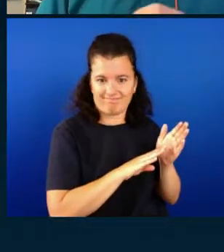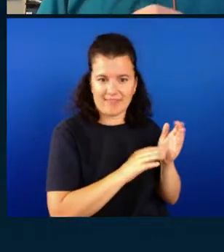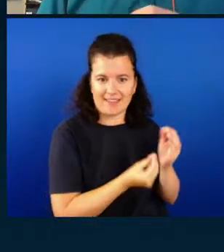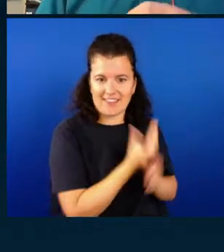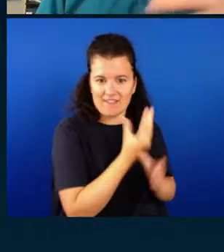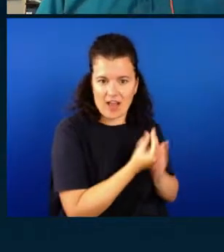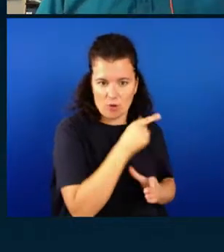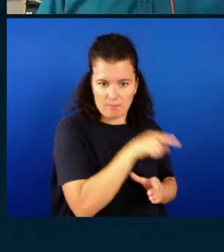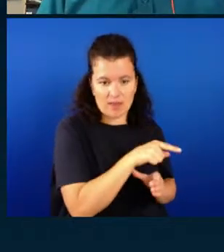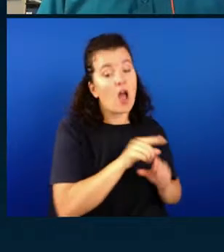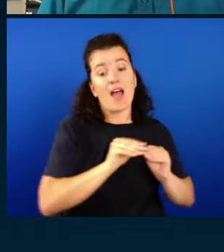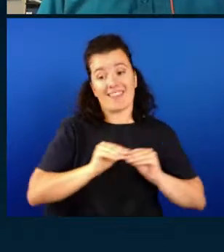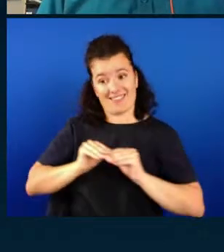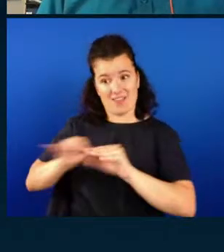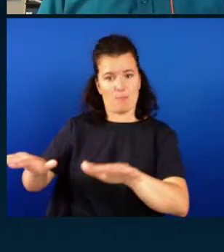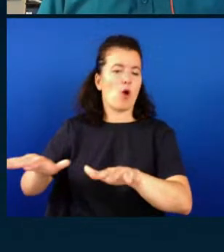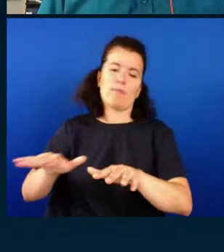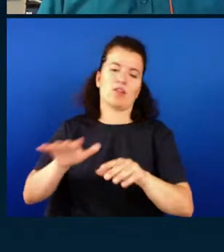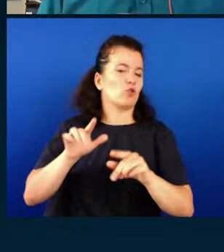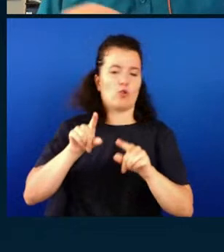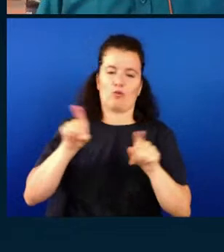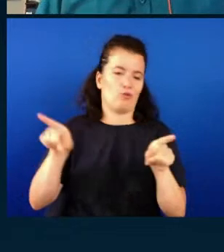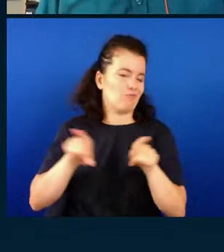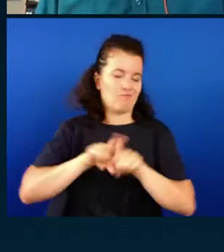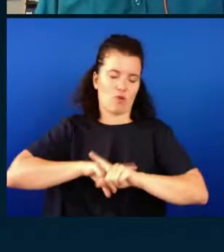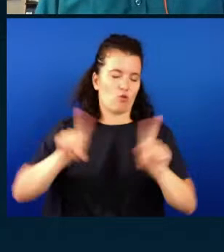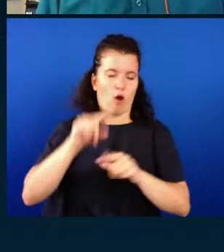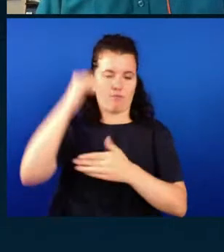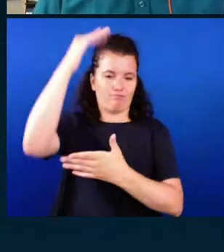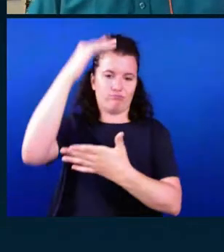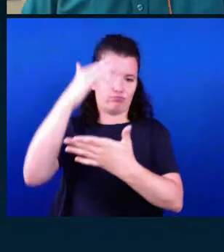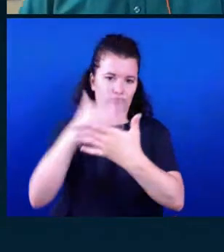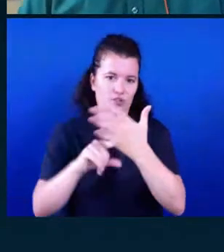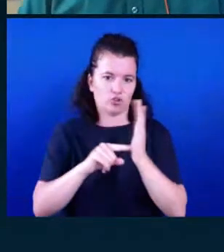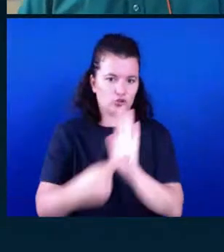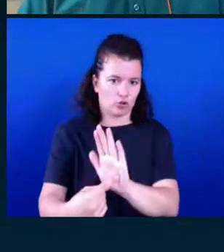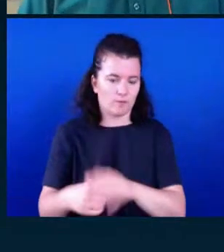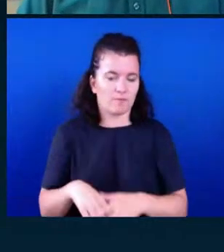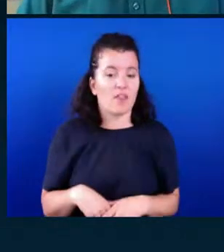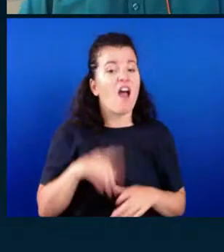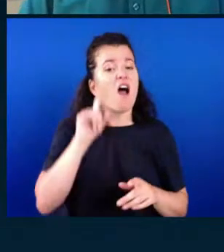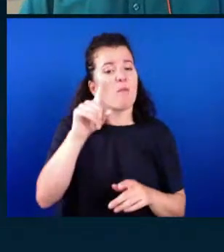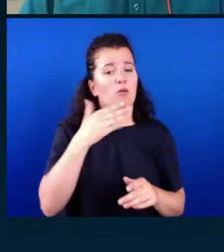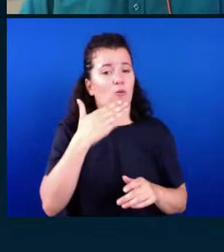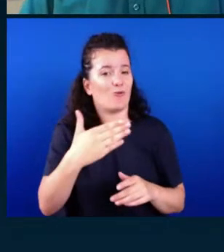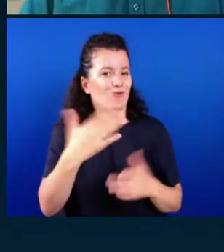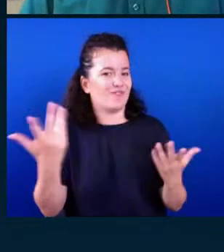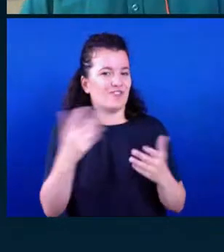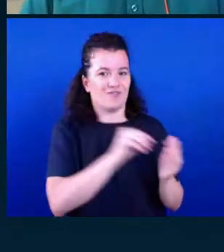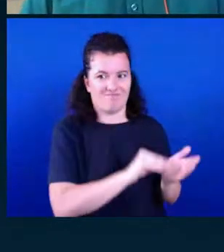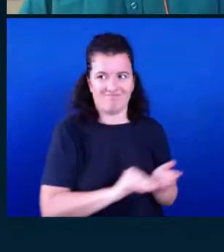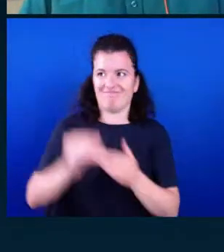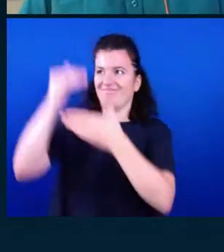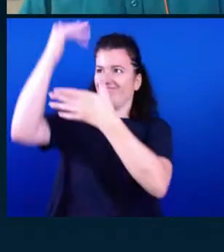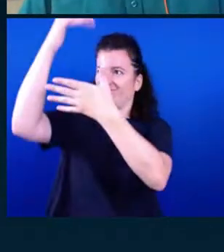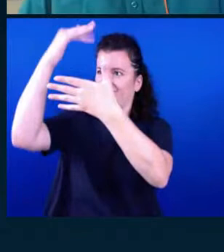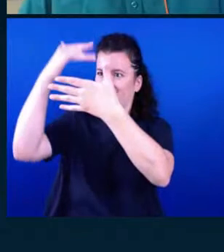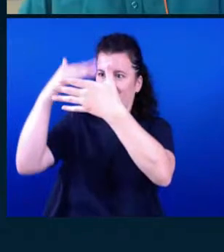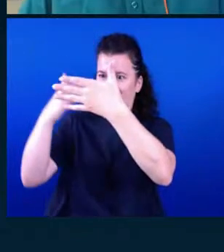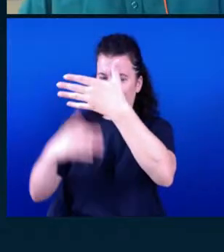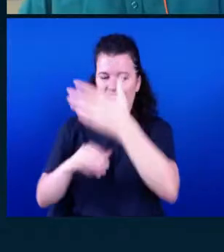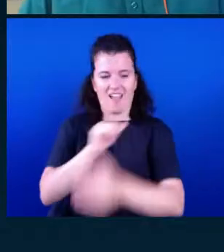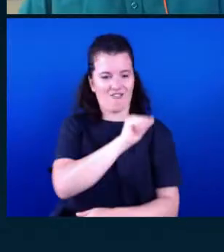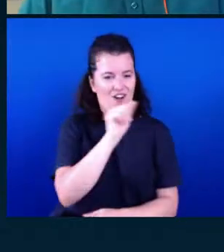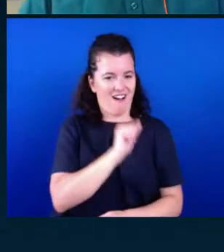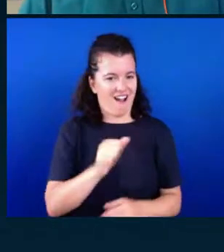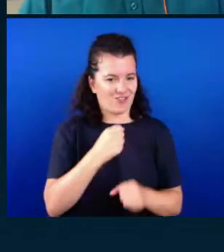but it'd be pretty easy, to deploy and, just point at your Azure function. So that's pretty cool. I want to show you